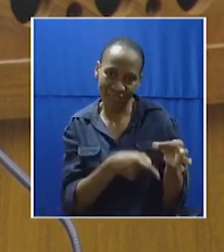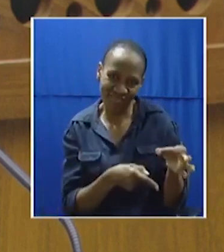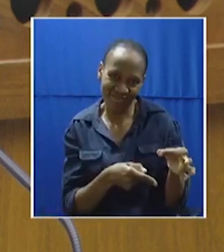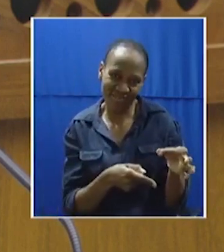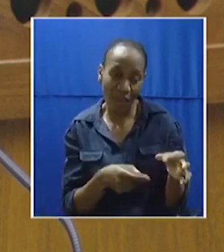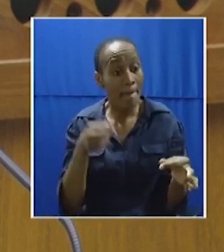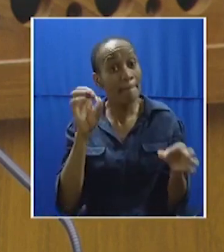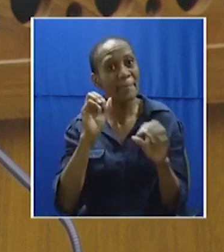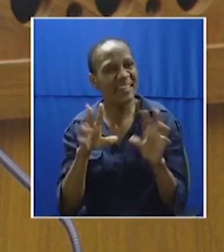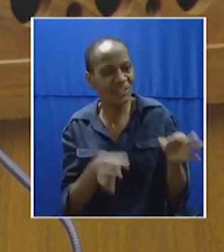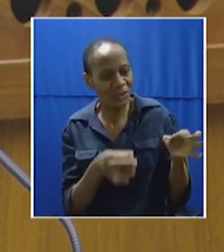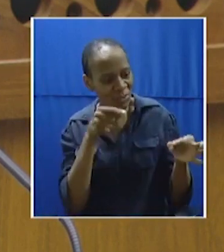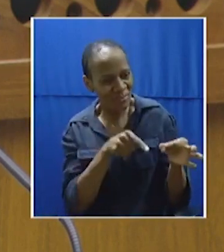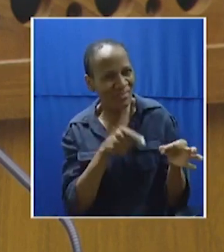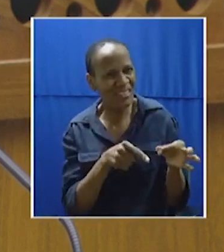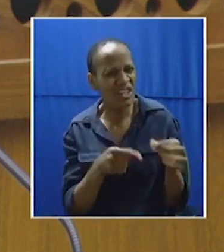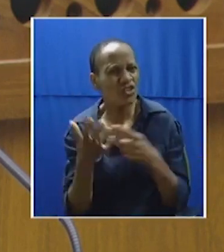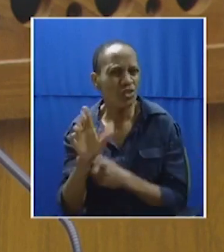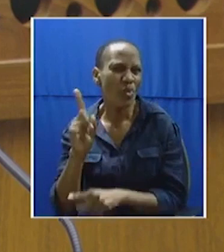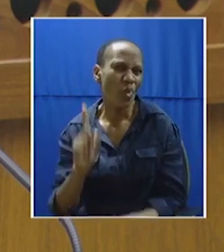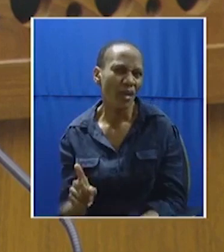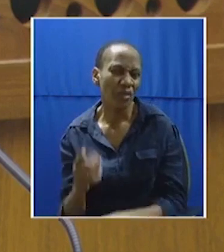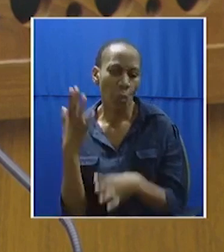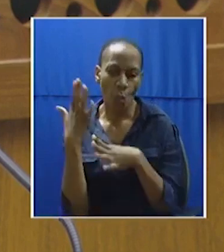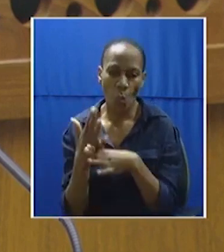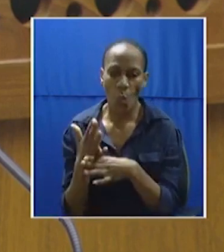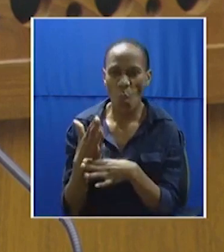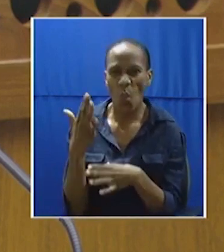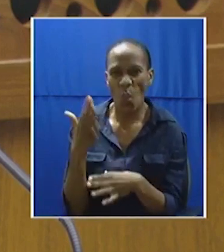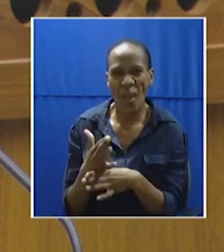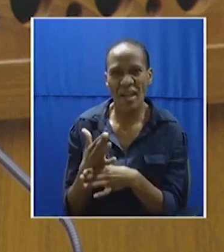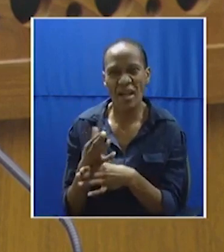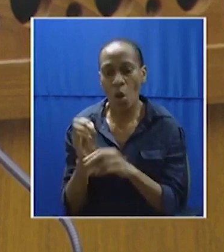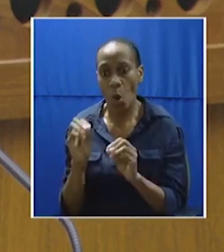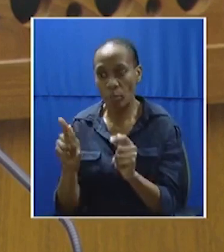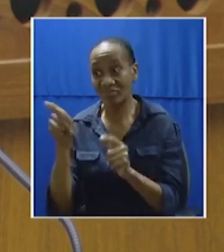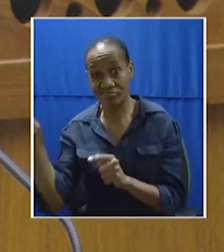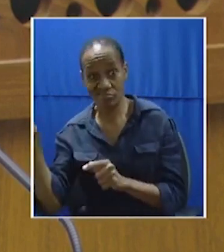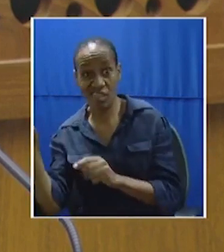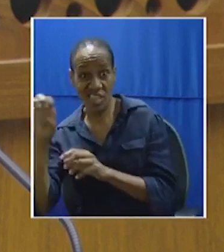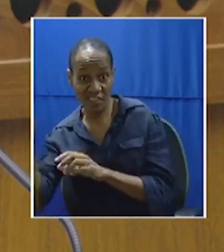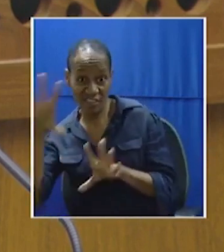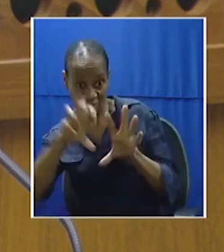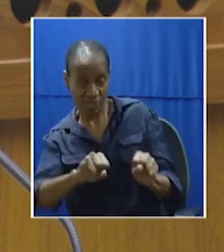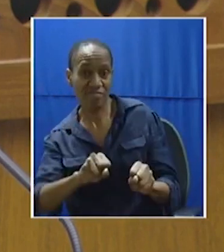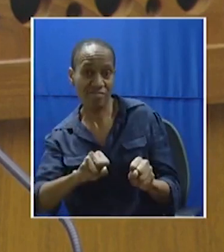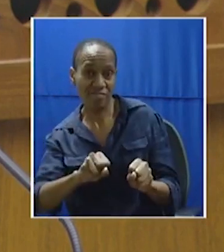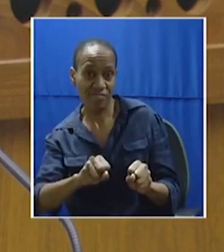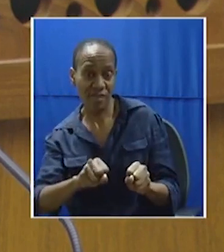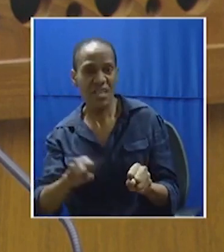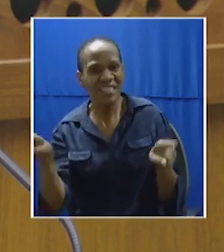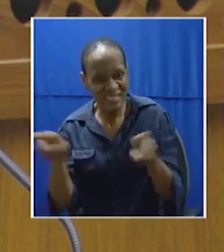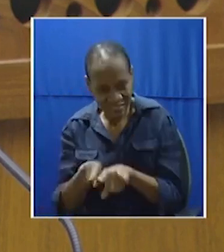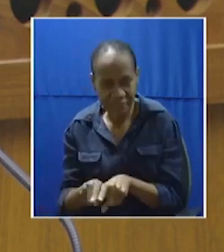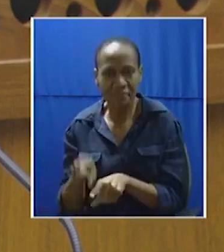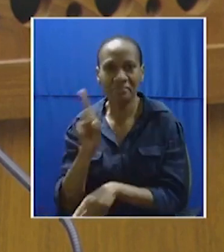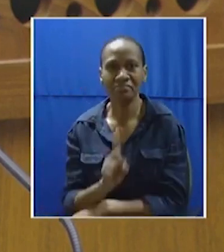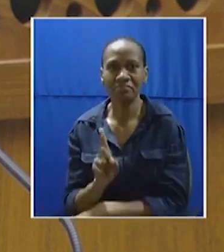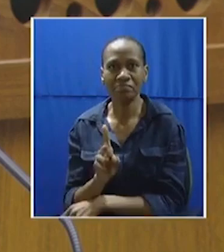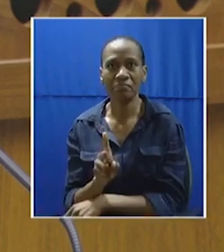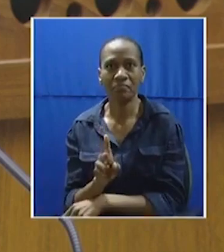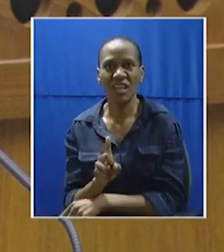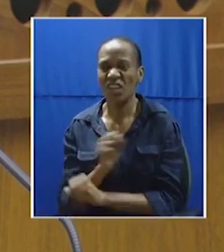actually been characterized as the work of crude opportunists, which is incoherent and